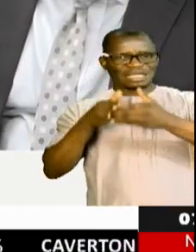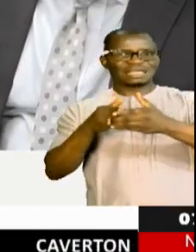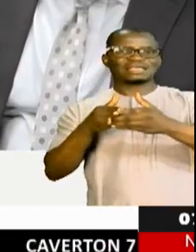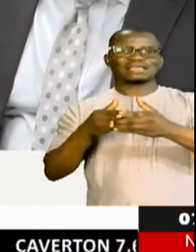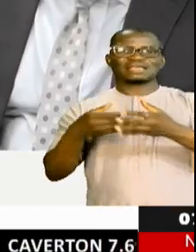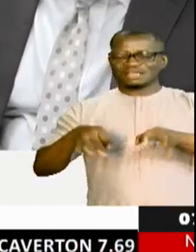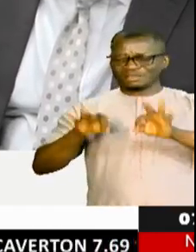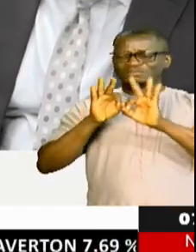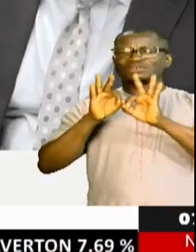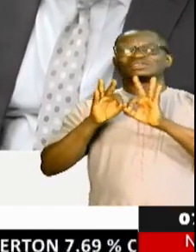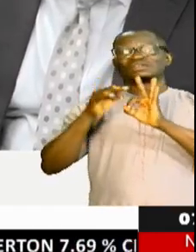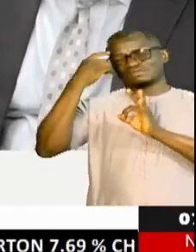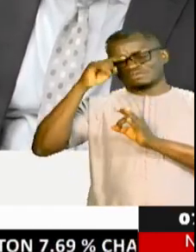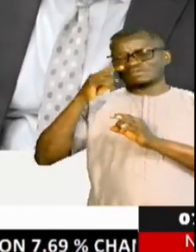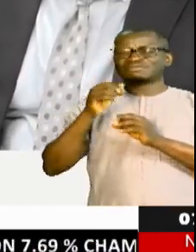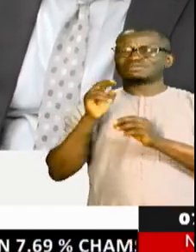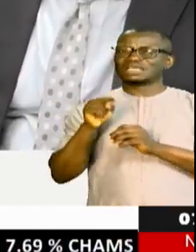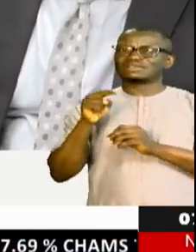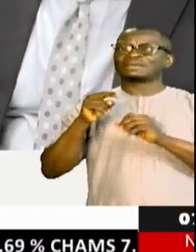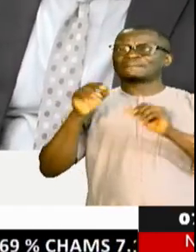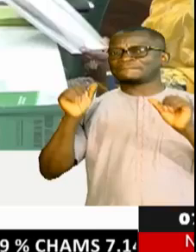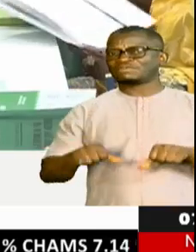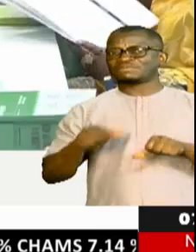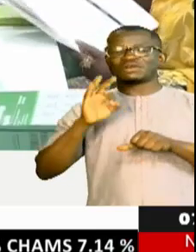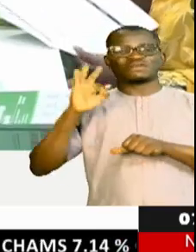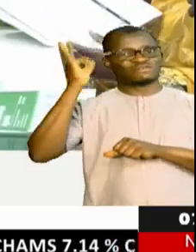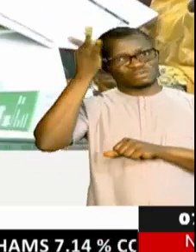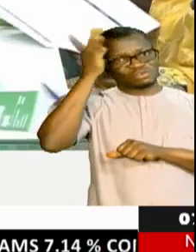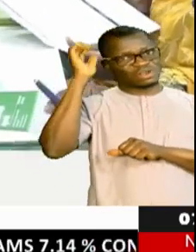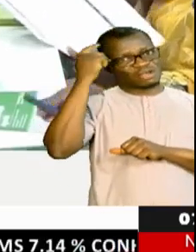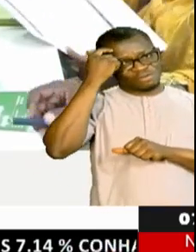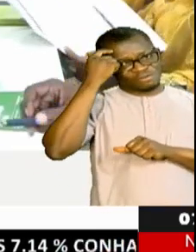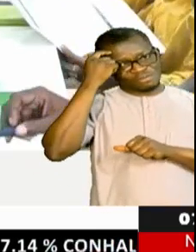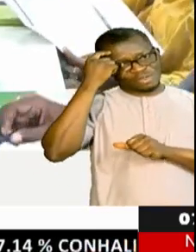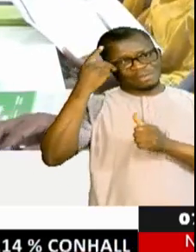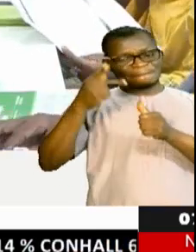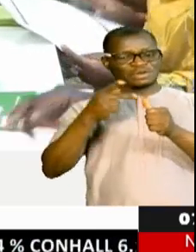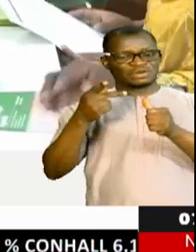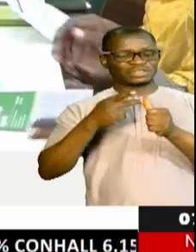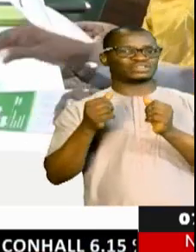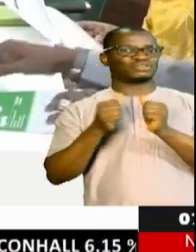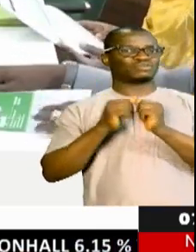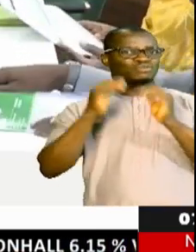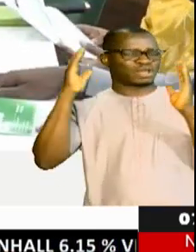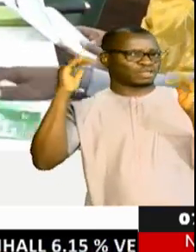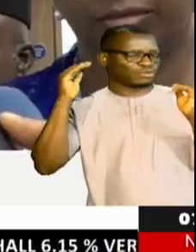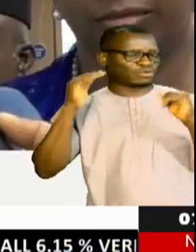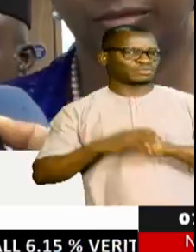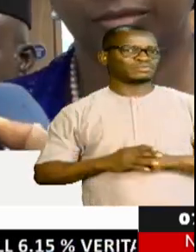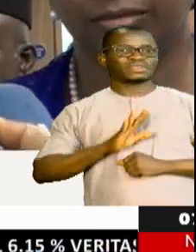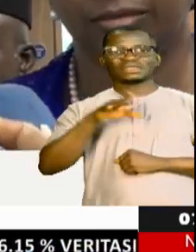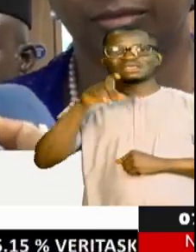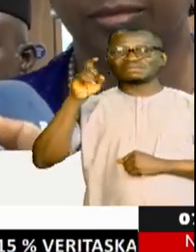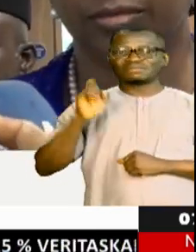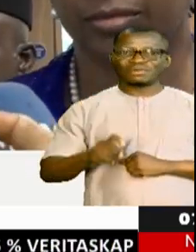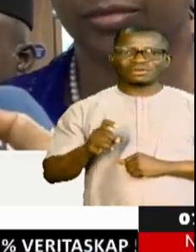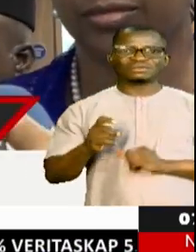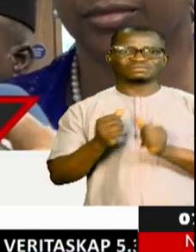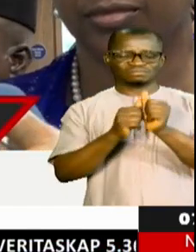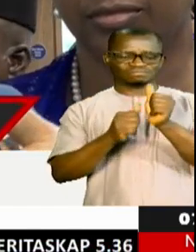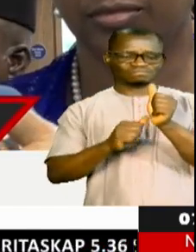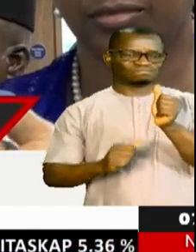effective performance in the federal government's priority and aspirations. And they should avoid any semblance